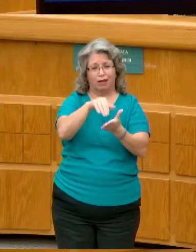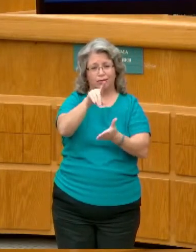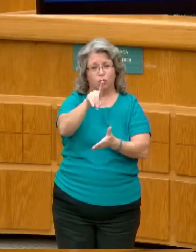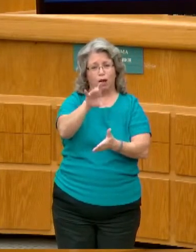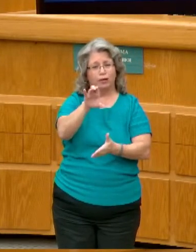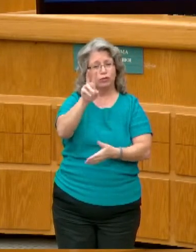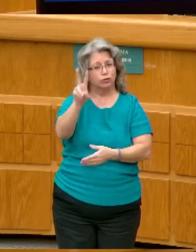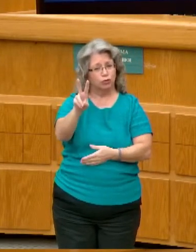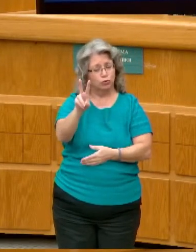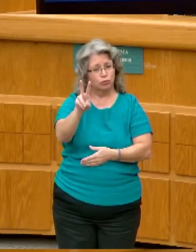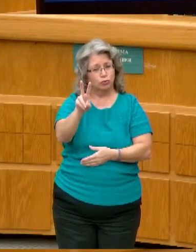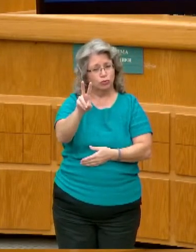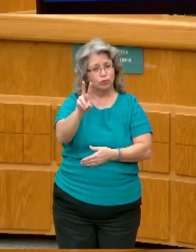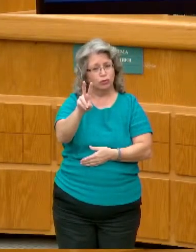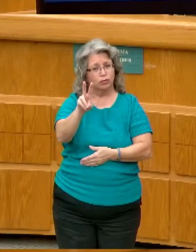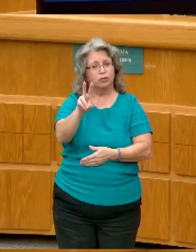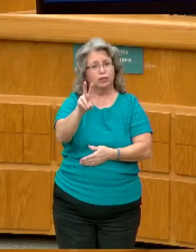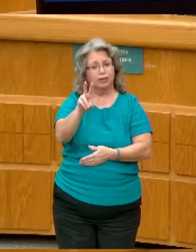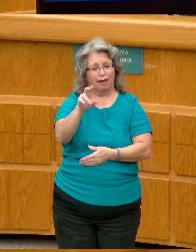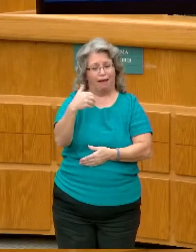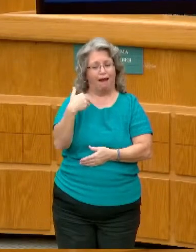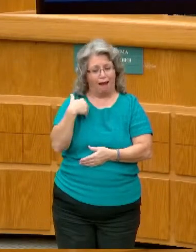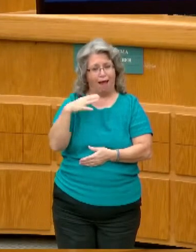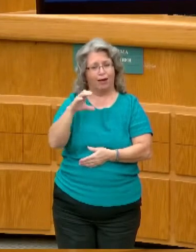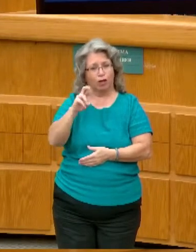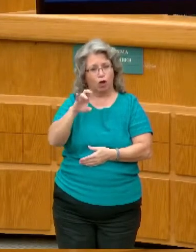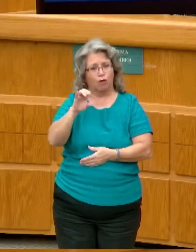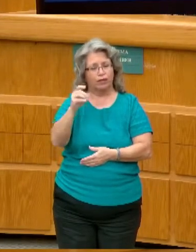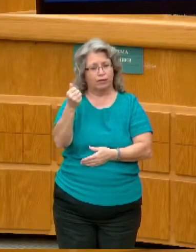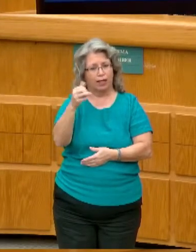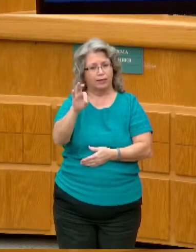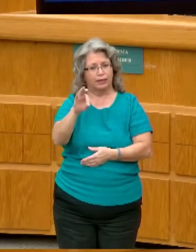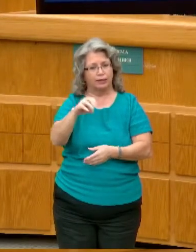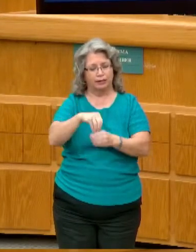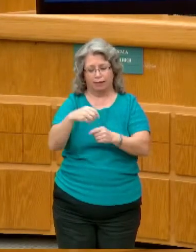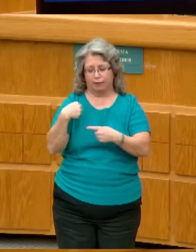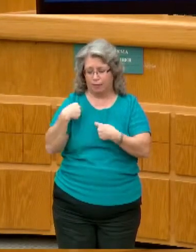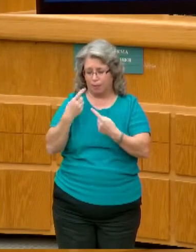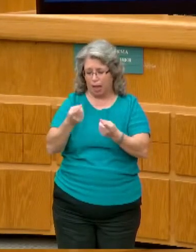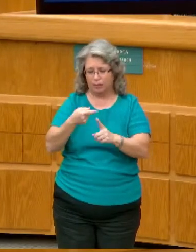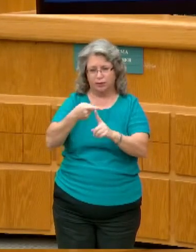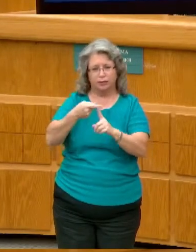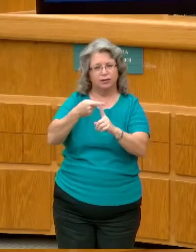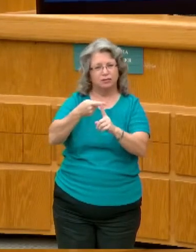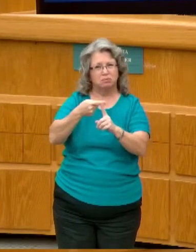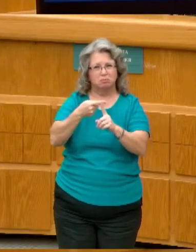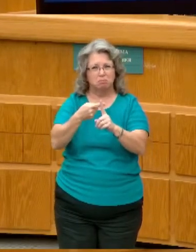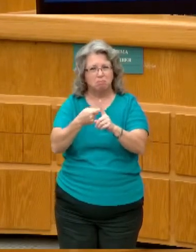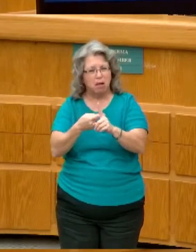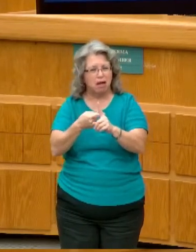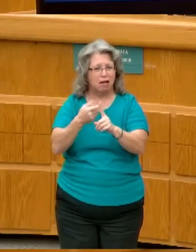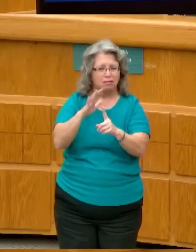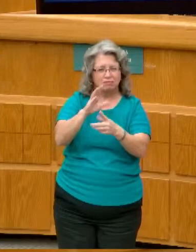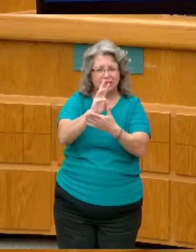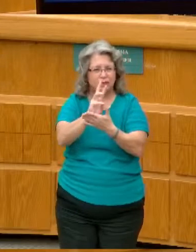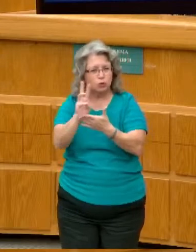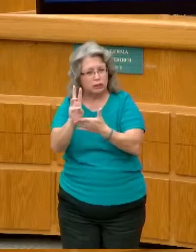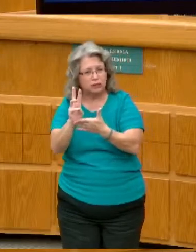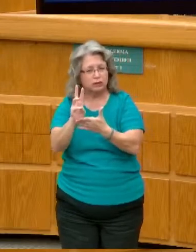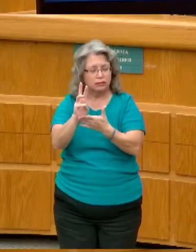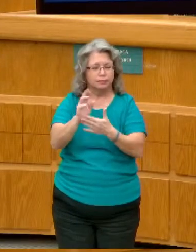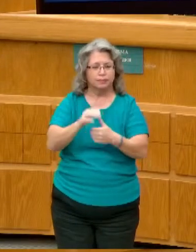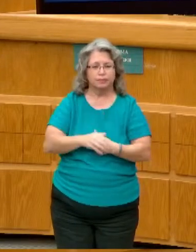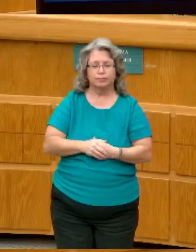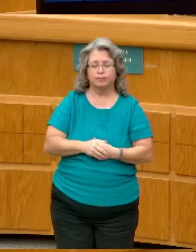7,102 of that age group have had COVID-19 in the last month and a couple of weeks. And so again, very concerning